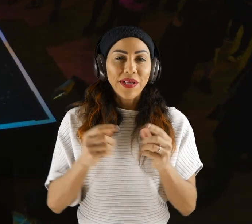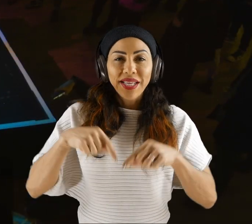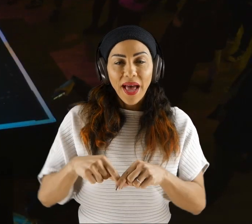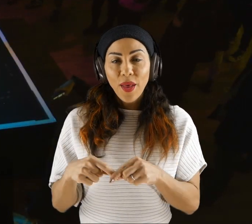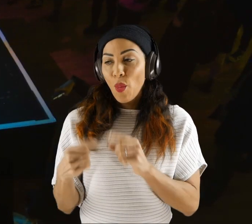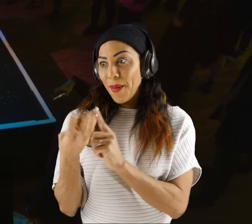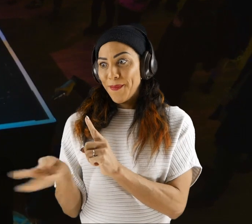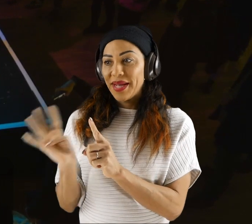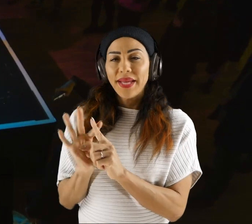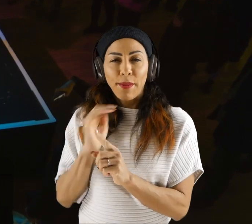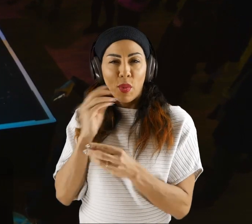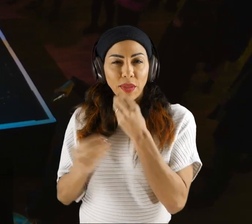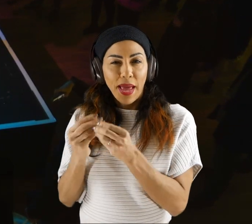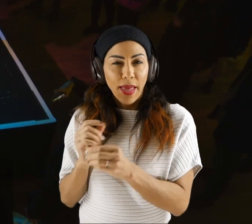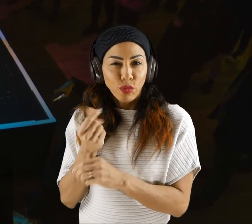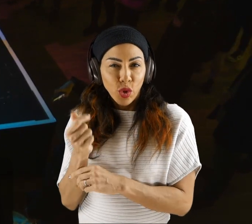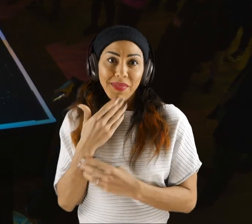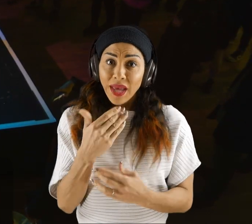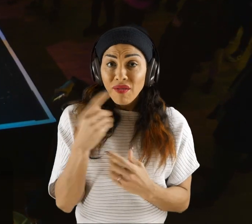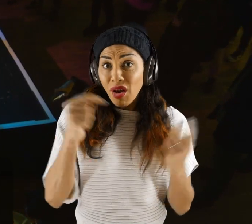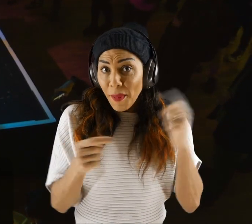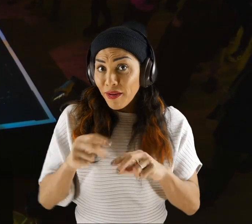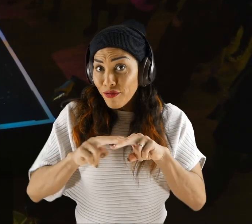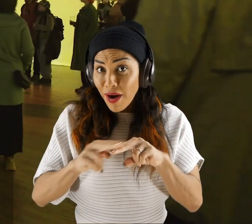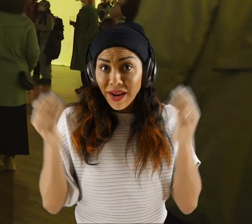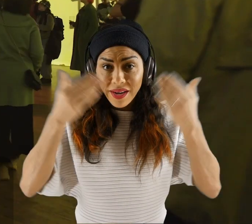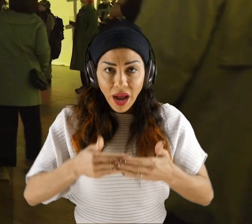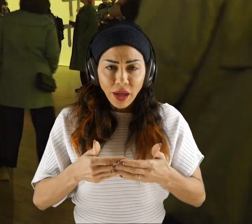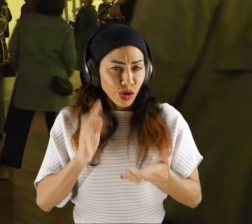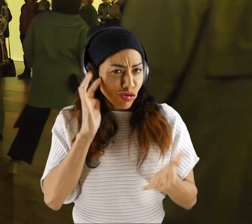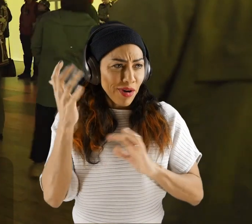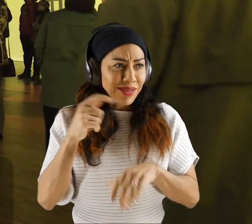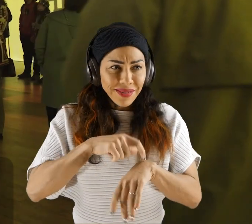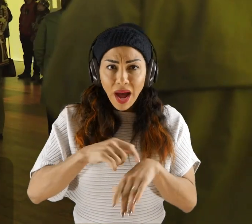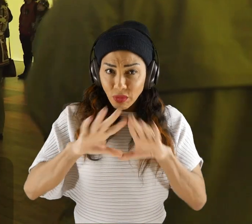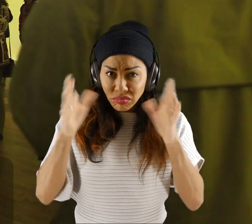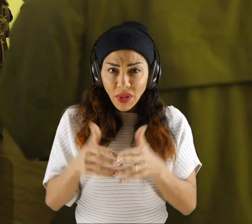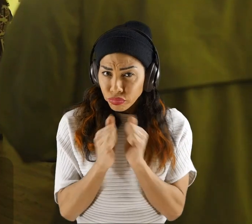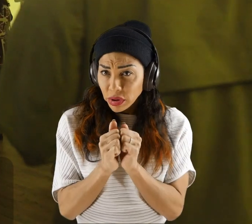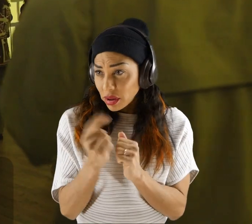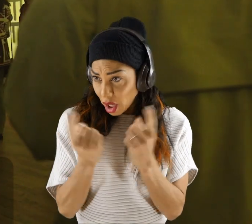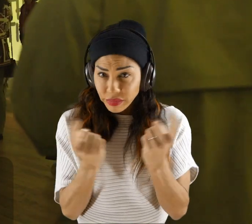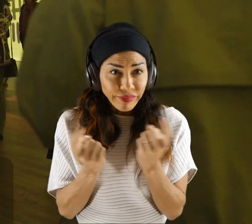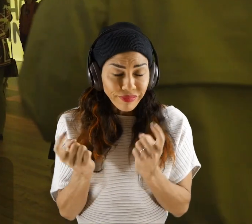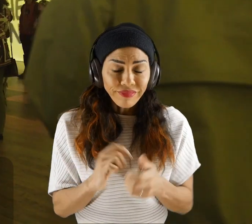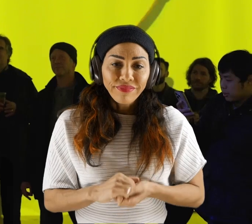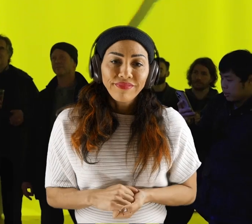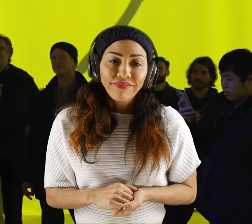I'll get into in a minute. Thank you all for coming. Friday night, crazy times in the world right now. Appreciate everyone being